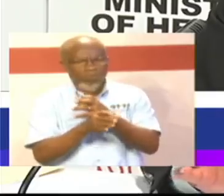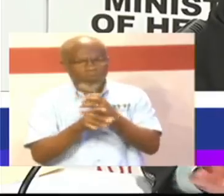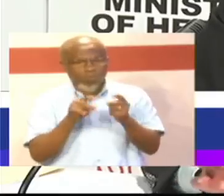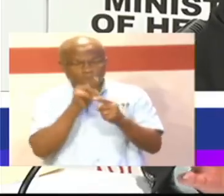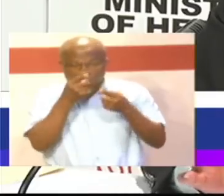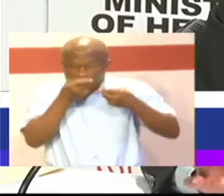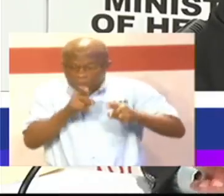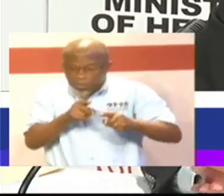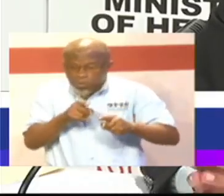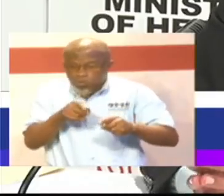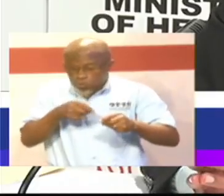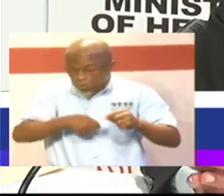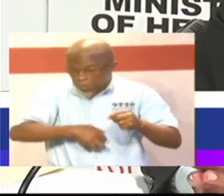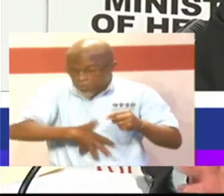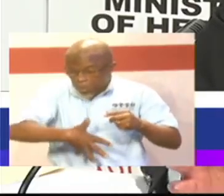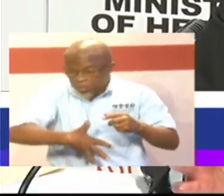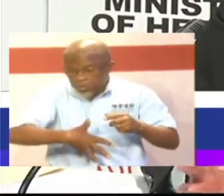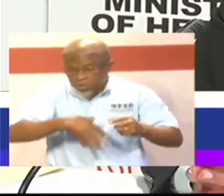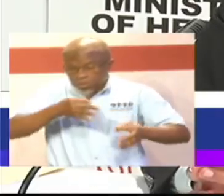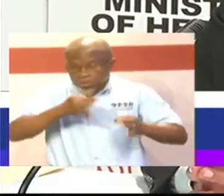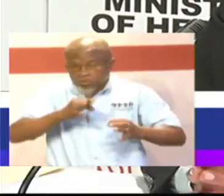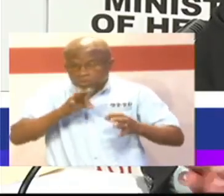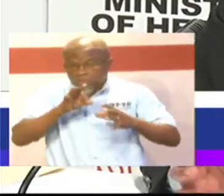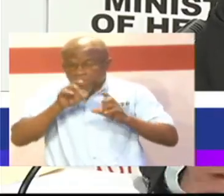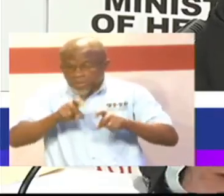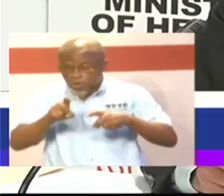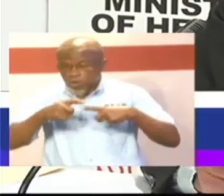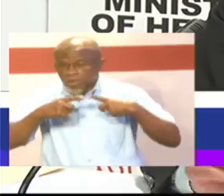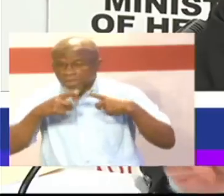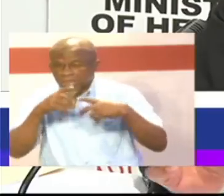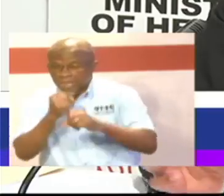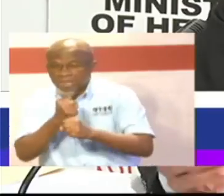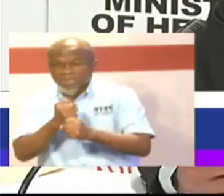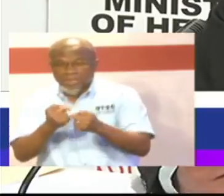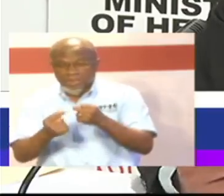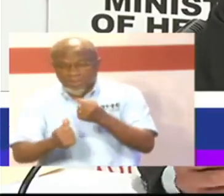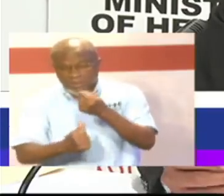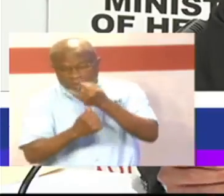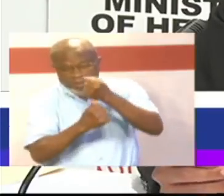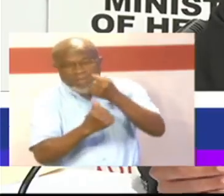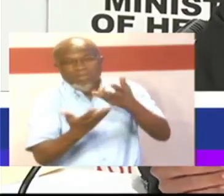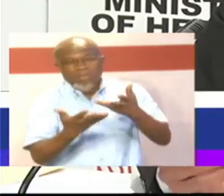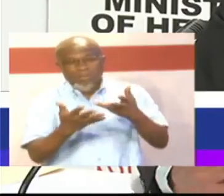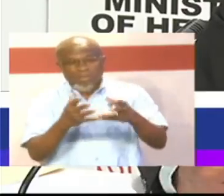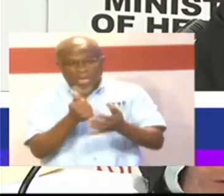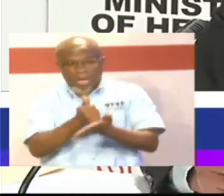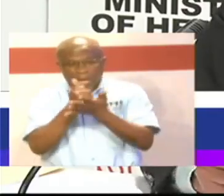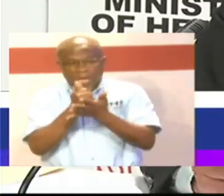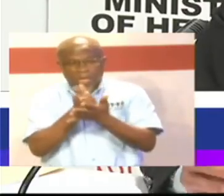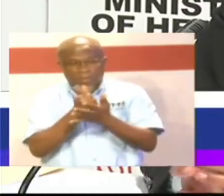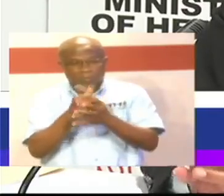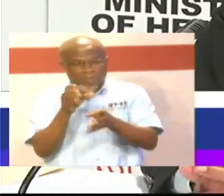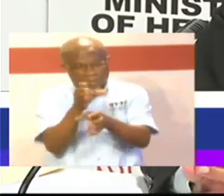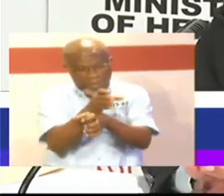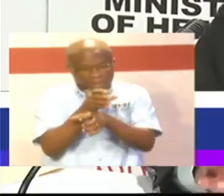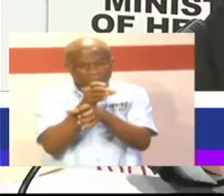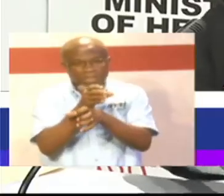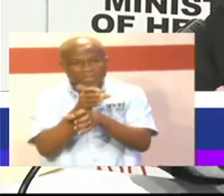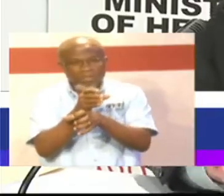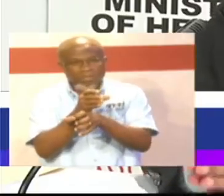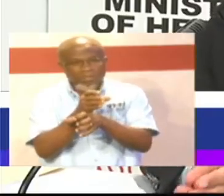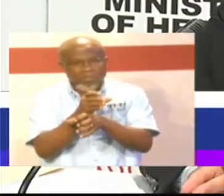if you need to access those services in our clinics, if you need to access laboratory services, ultrasound